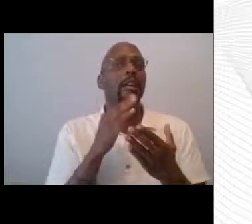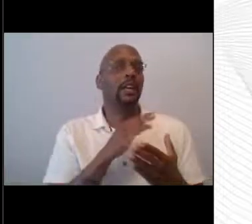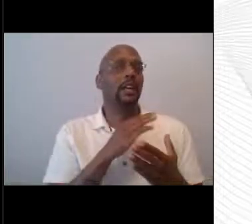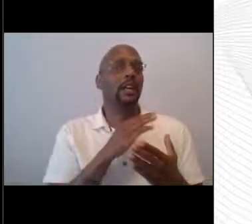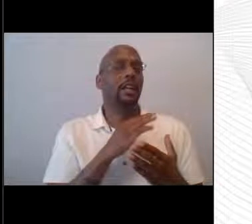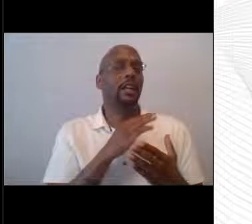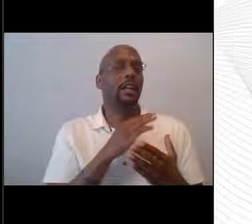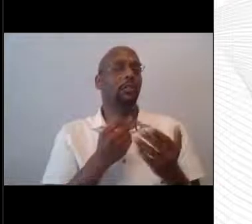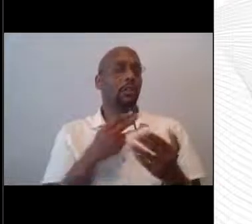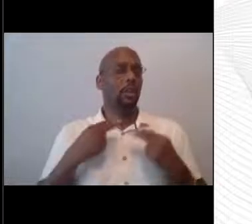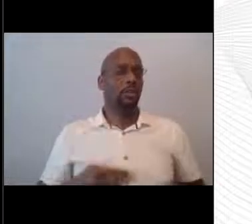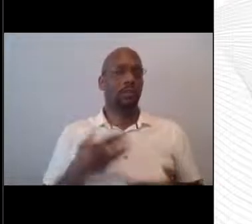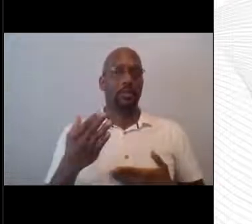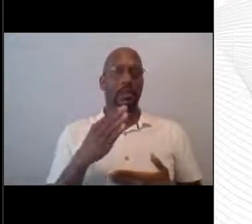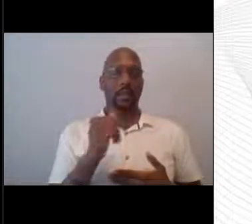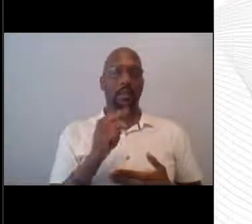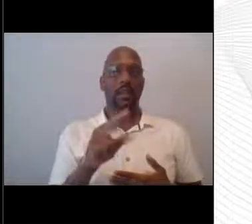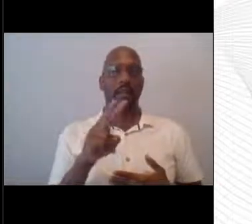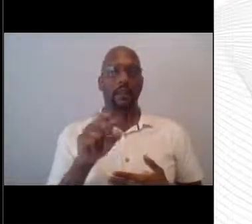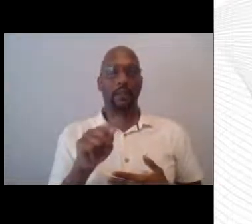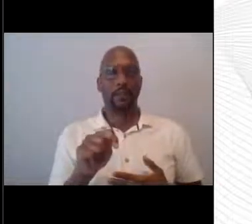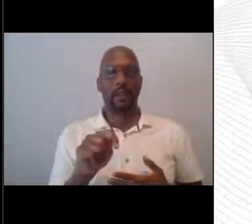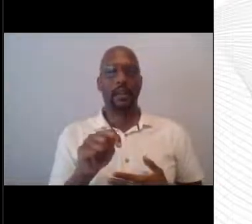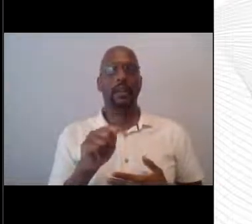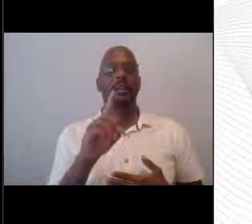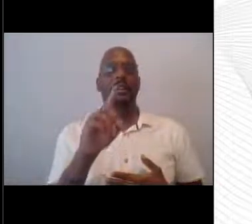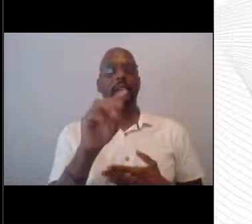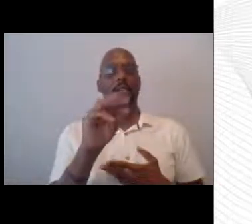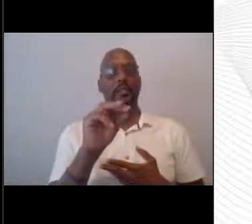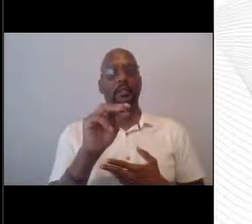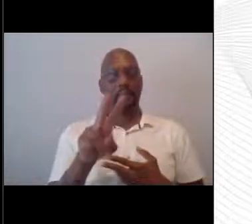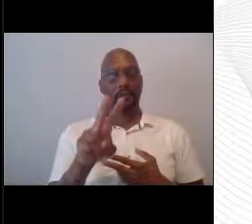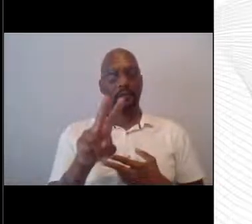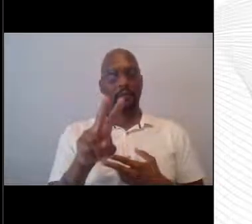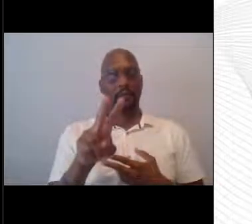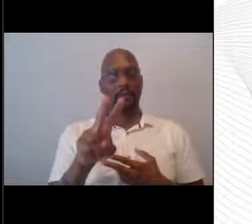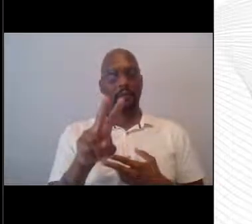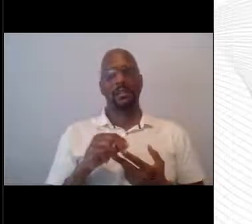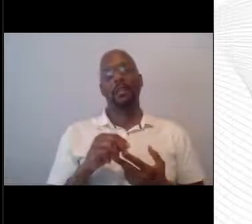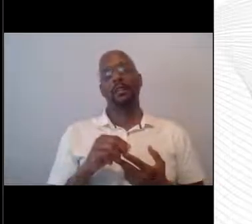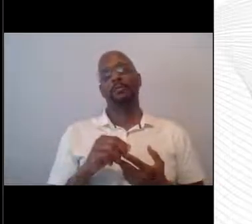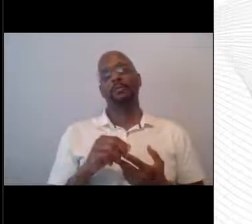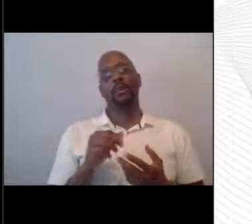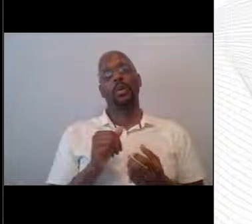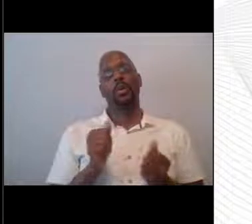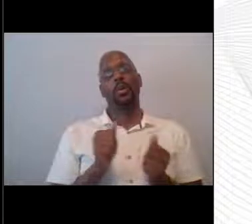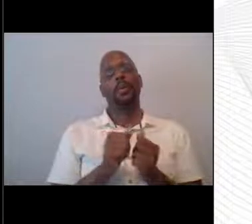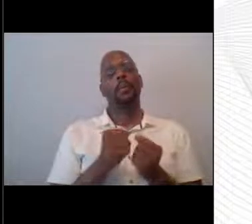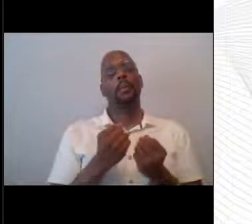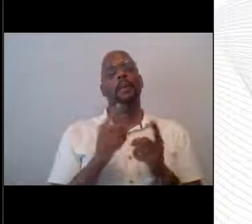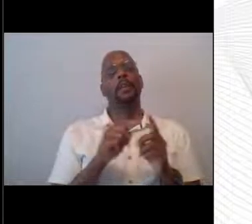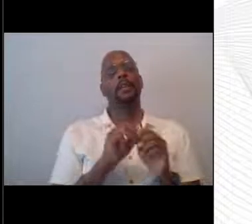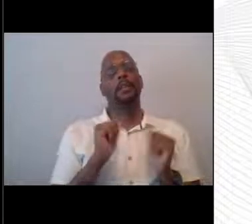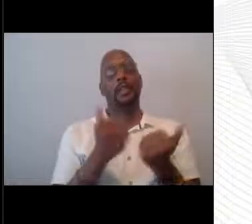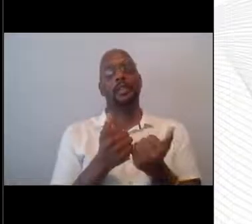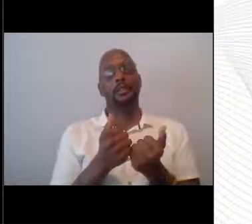Services, CalVet, DMV, and Caltrans, along with several local agencies from Los Angeles and Los Angeles